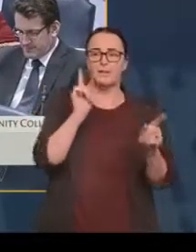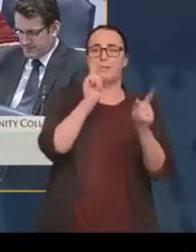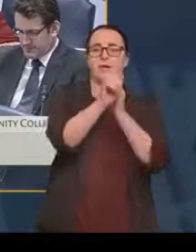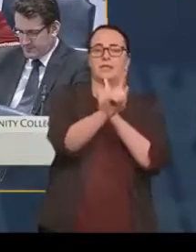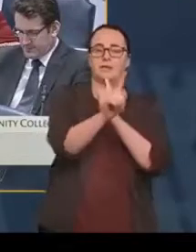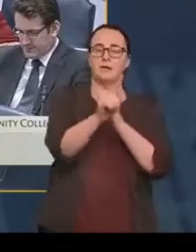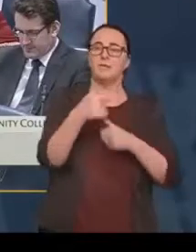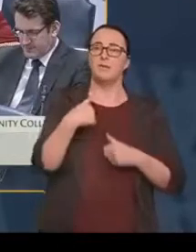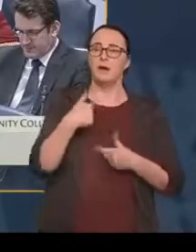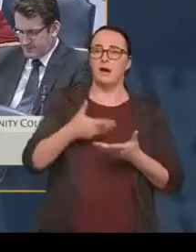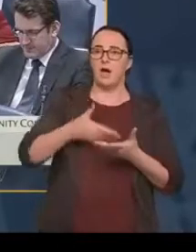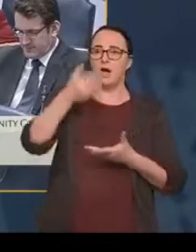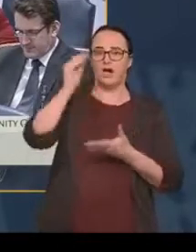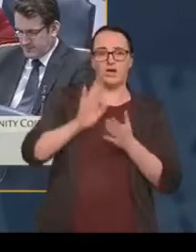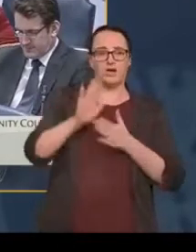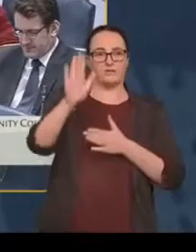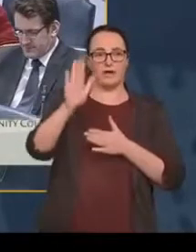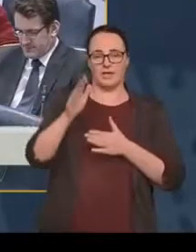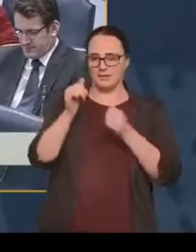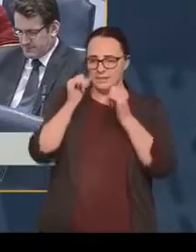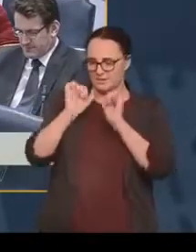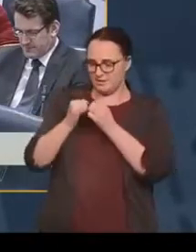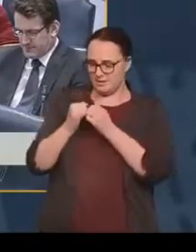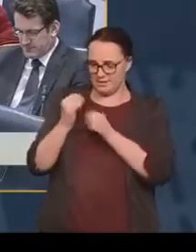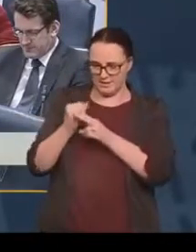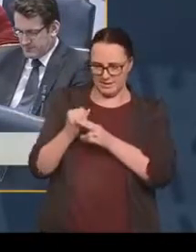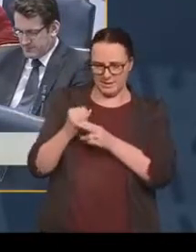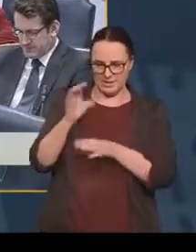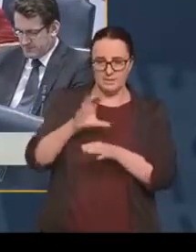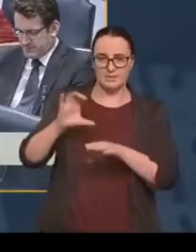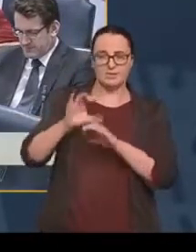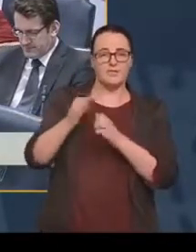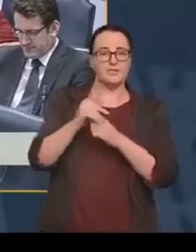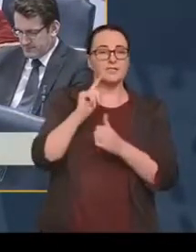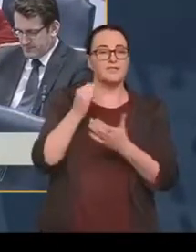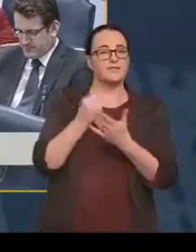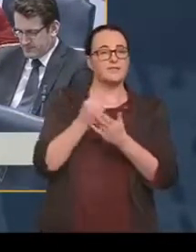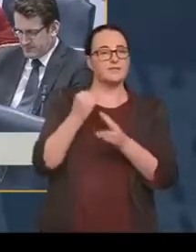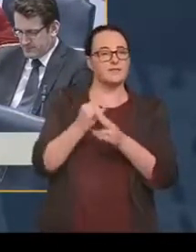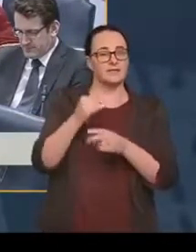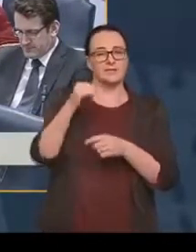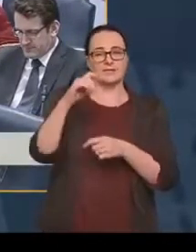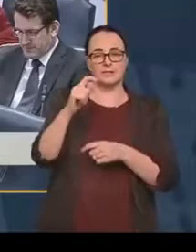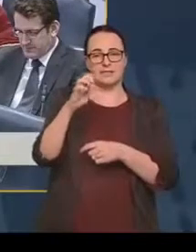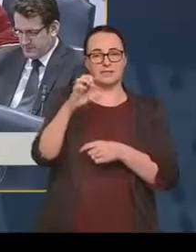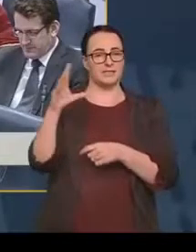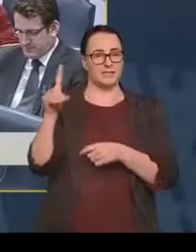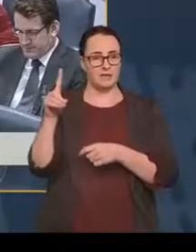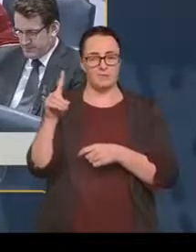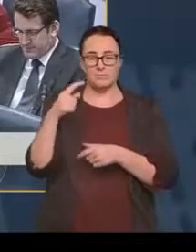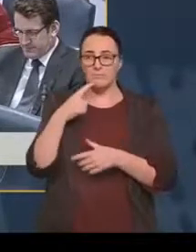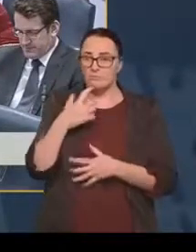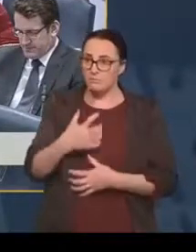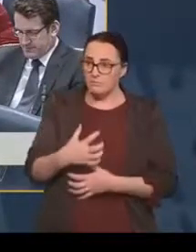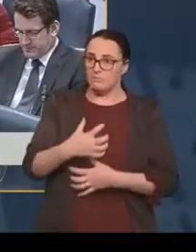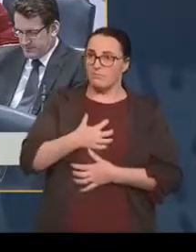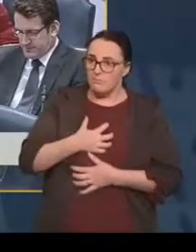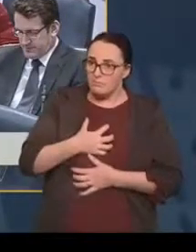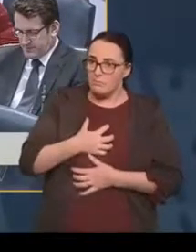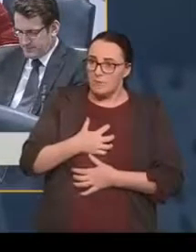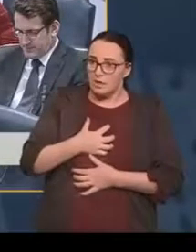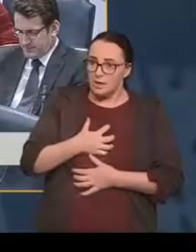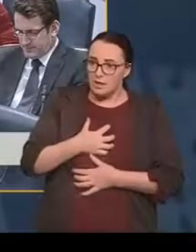learning curve. I attended a meeting in the Centre for Deaf Studies in Trinity College, and I was horrified to